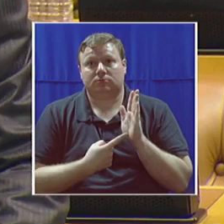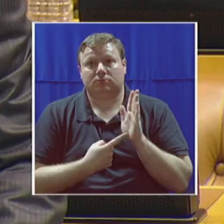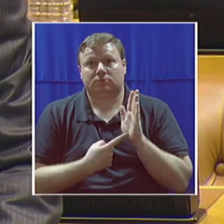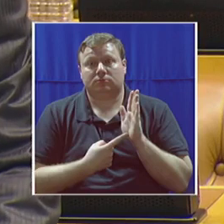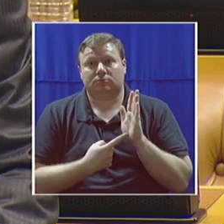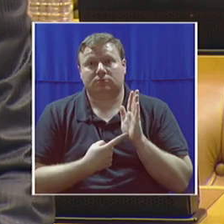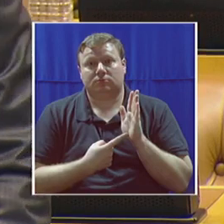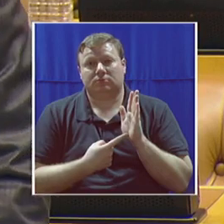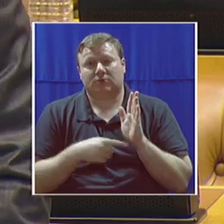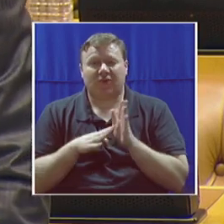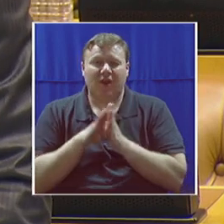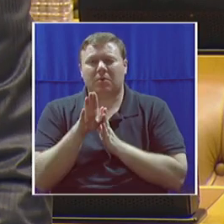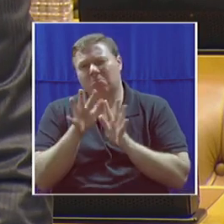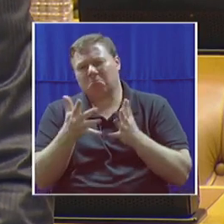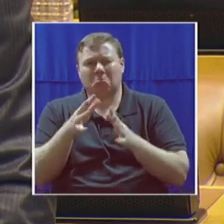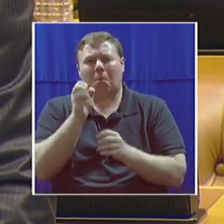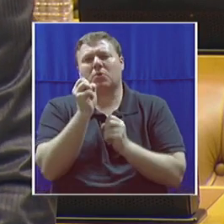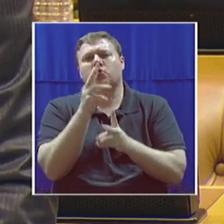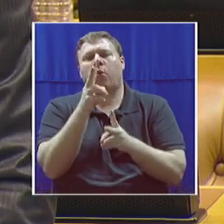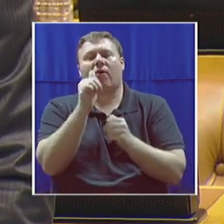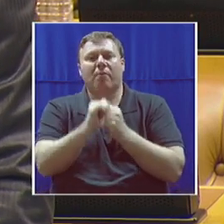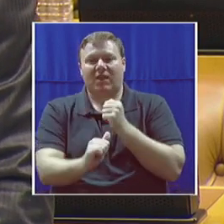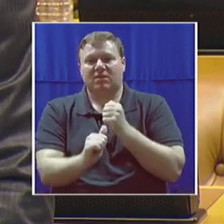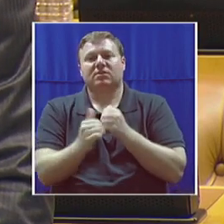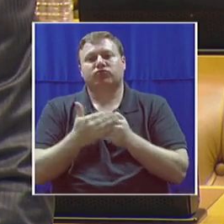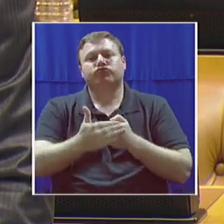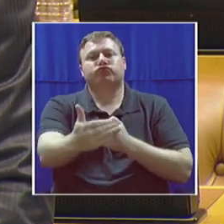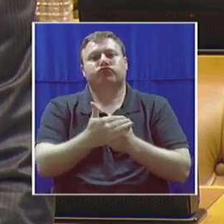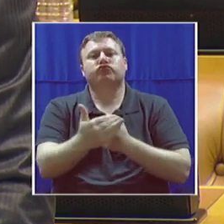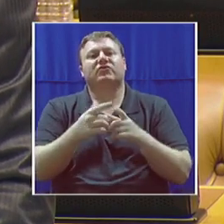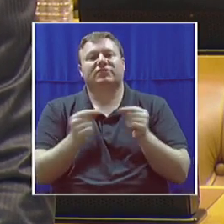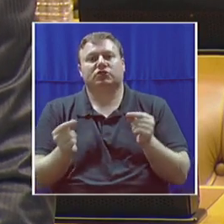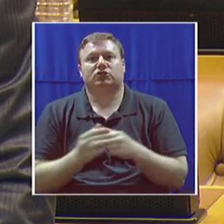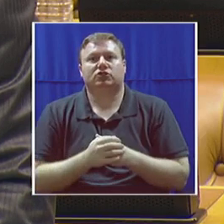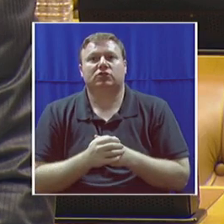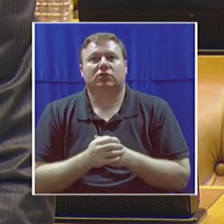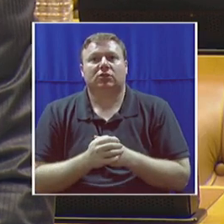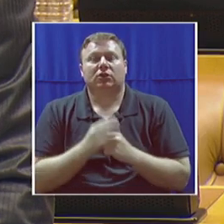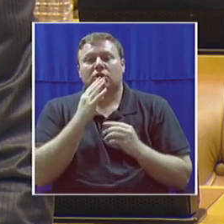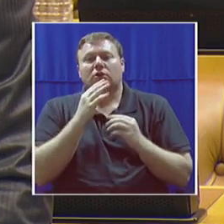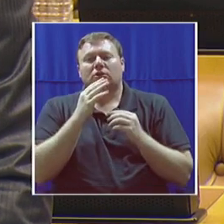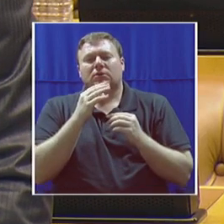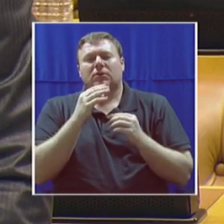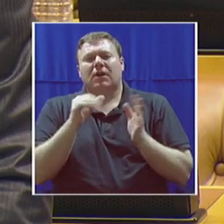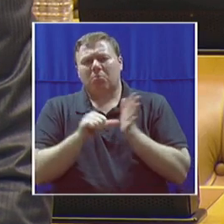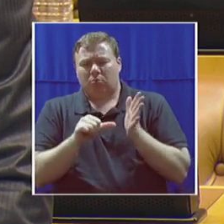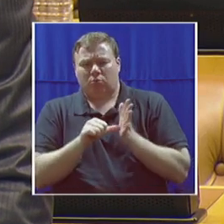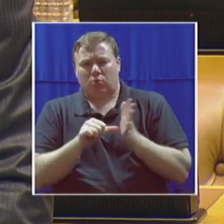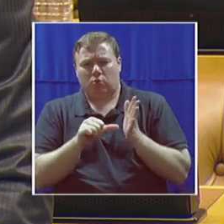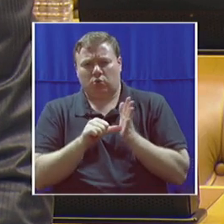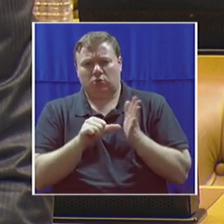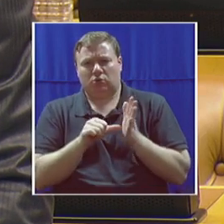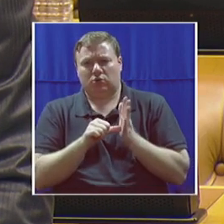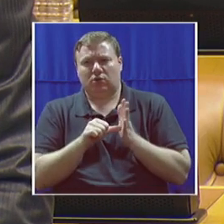that but must emphasize One Thing Once you talk about the employment policy